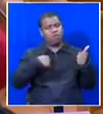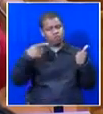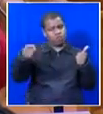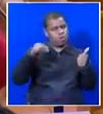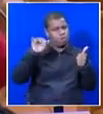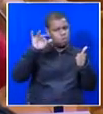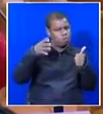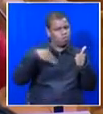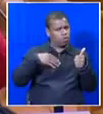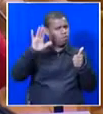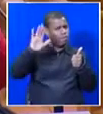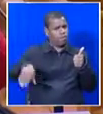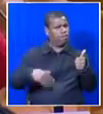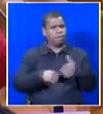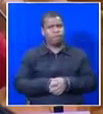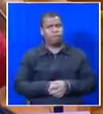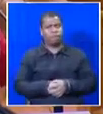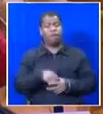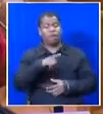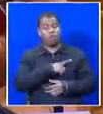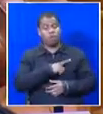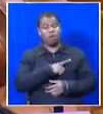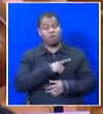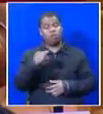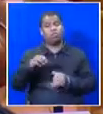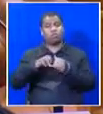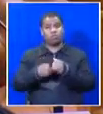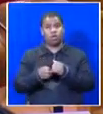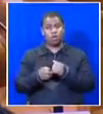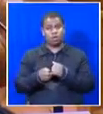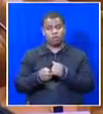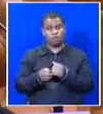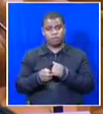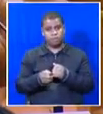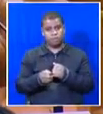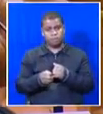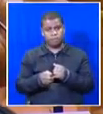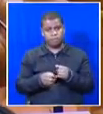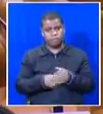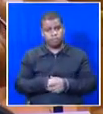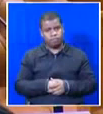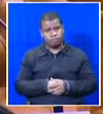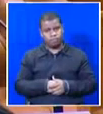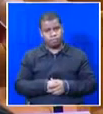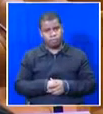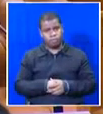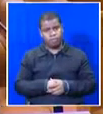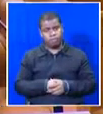phofu ile bar ilapha eParliament babahlala bedakiwe ngalo lonke ixesha ezantyo